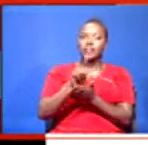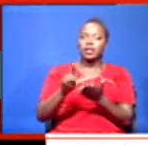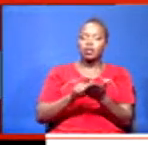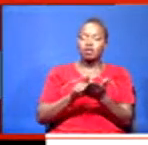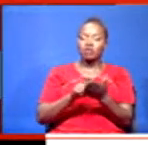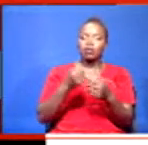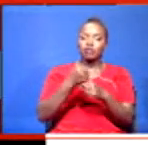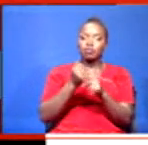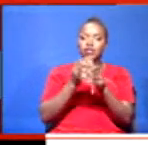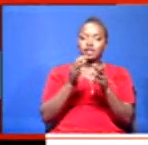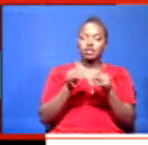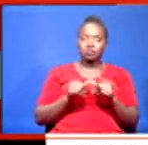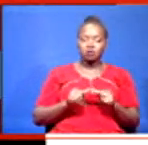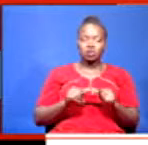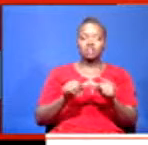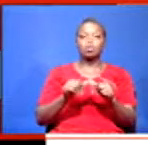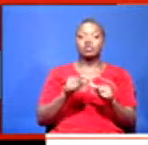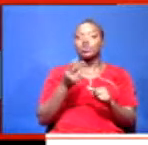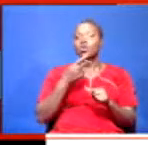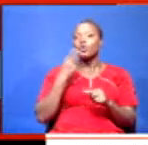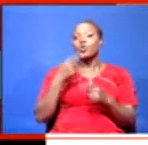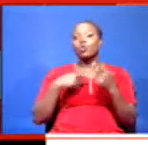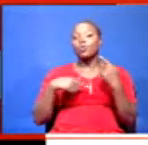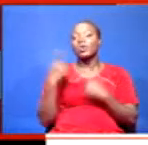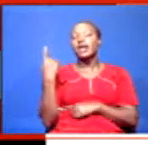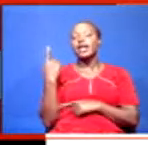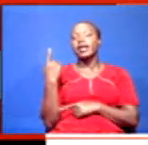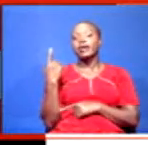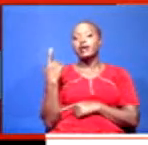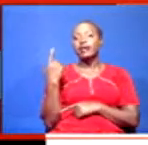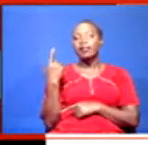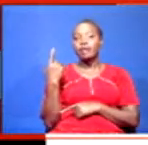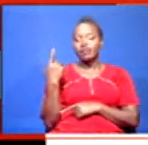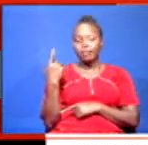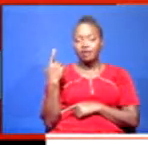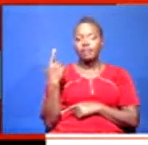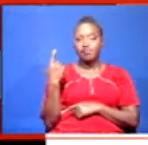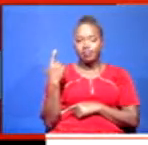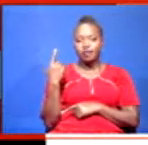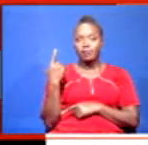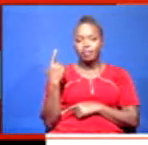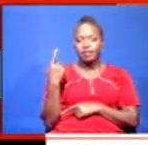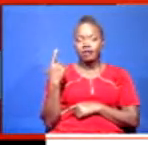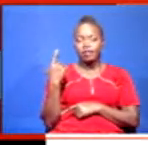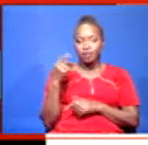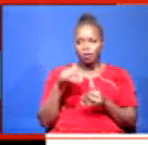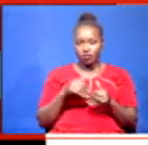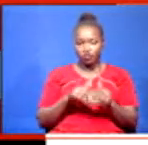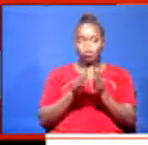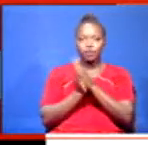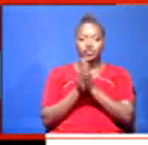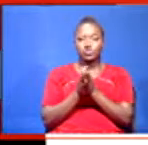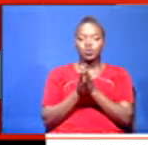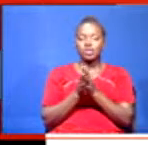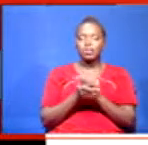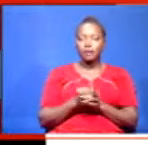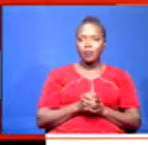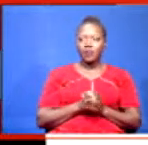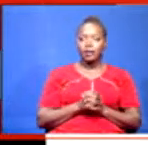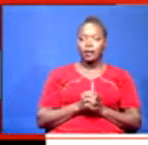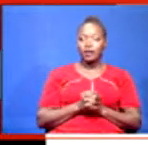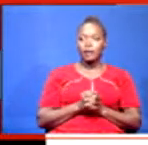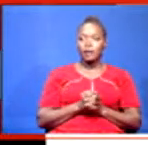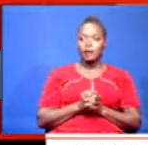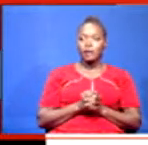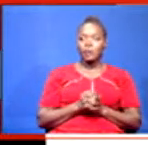And the question is, who is going to blink first? We'll keep on following up on that story. My